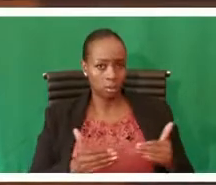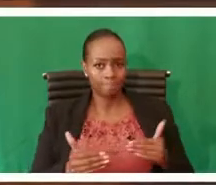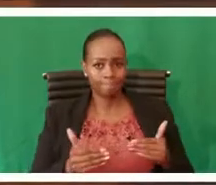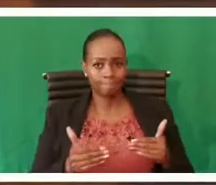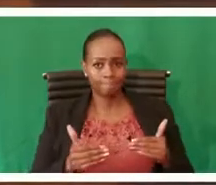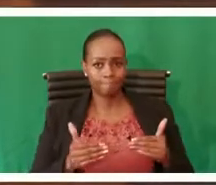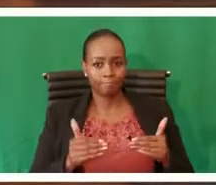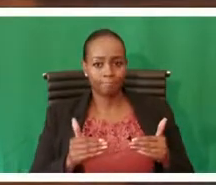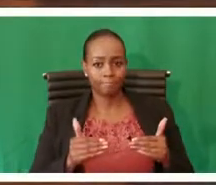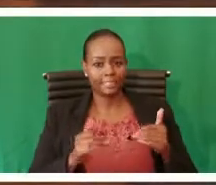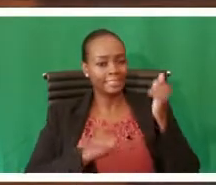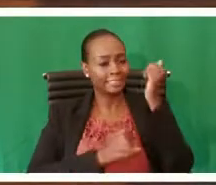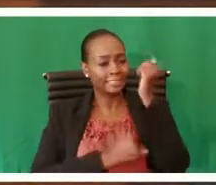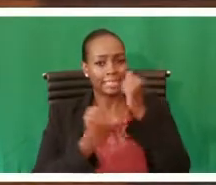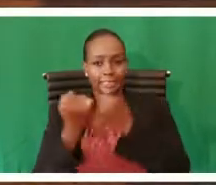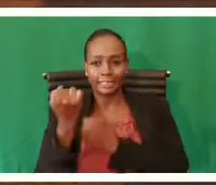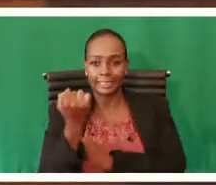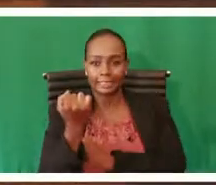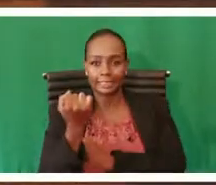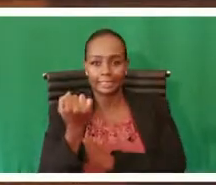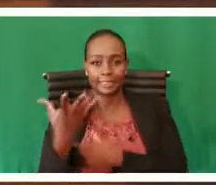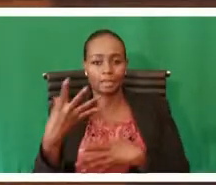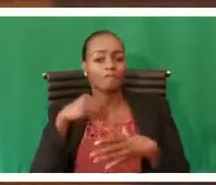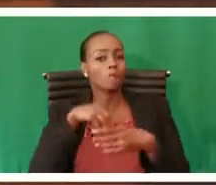all structures involved in the fight against